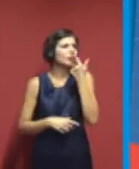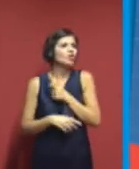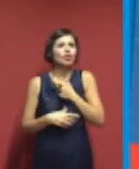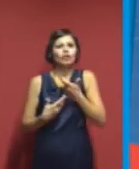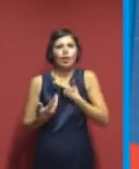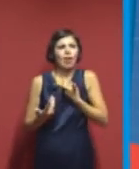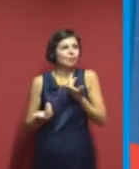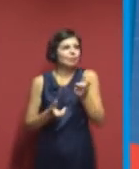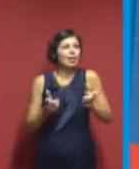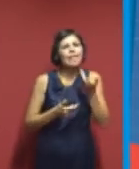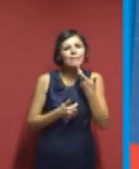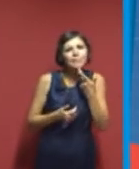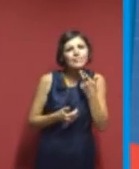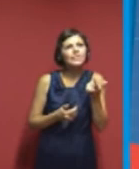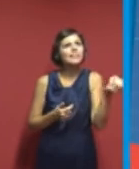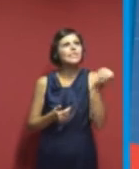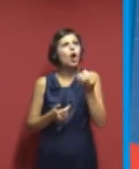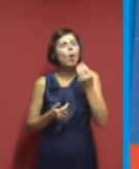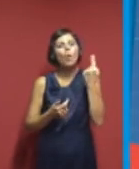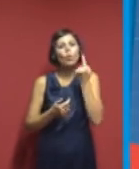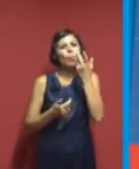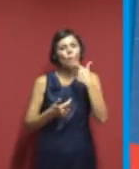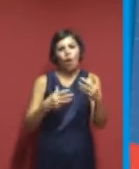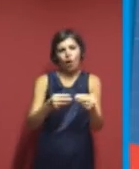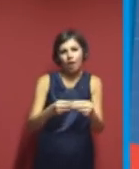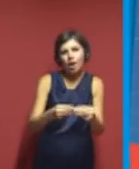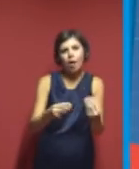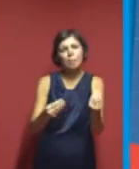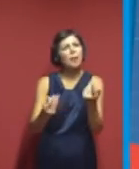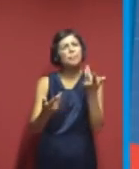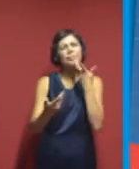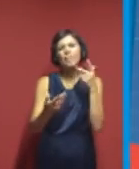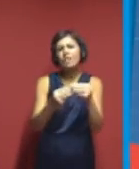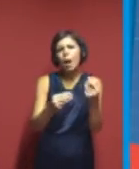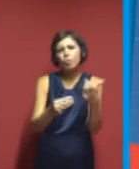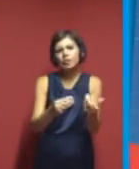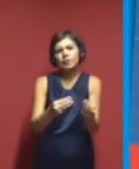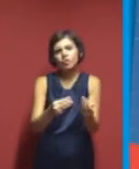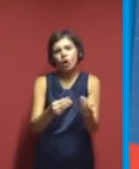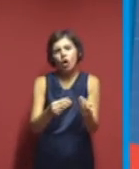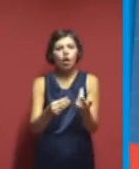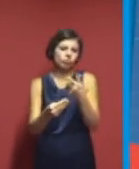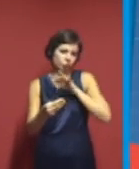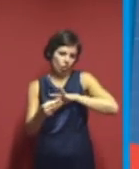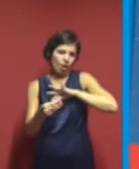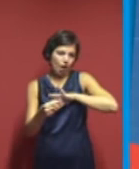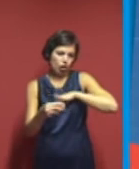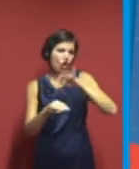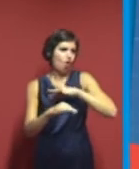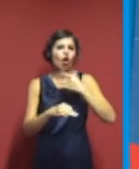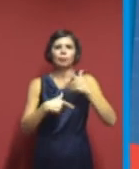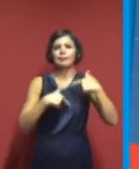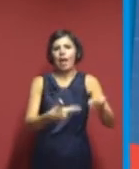all conventional products, non-maker style products, things that you would see in stores and be able to buy, are usually in